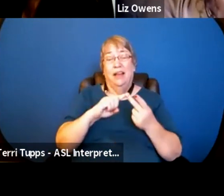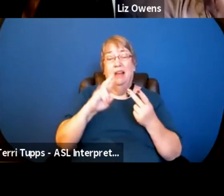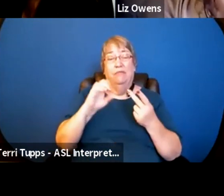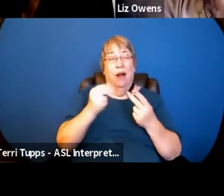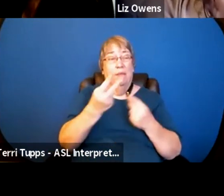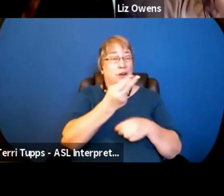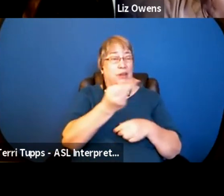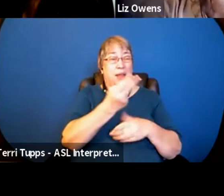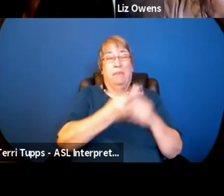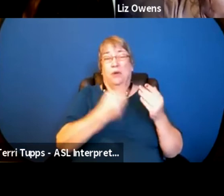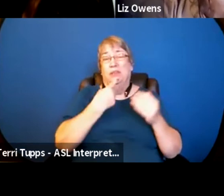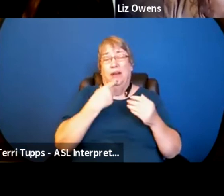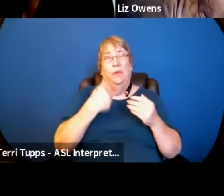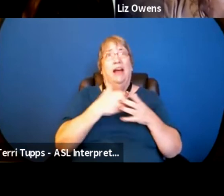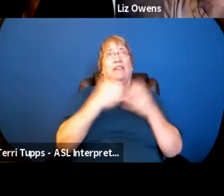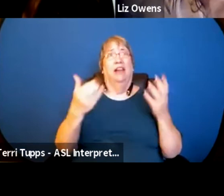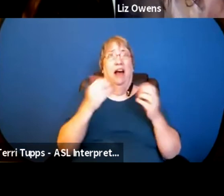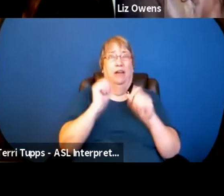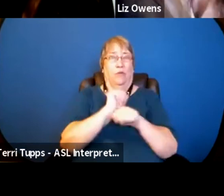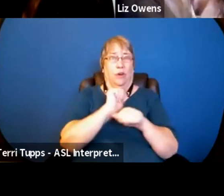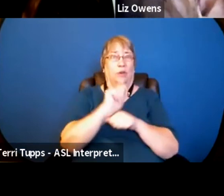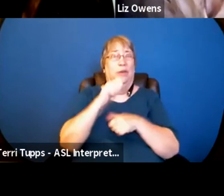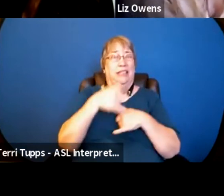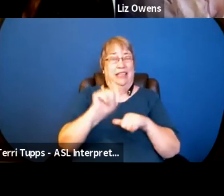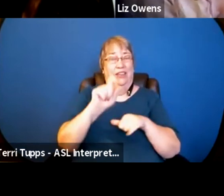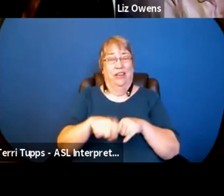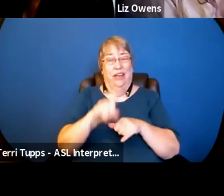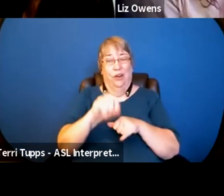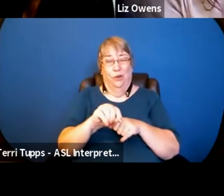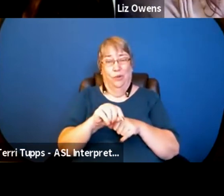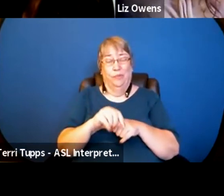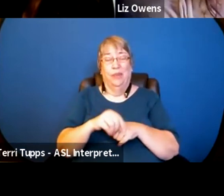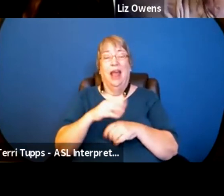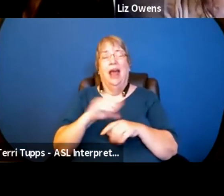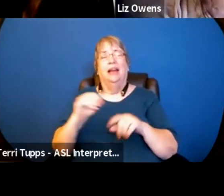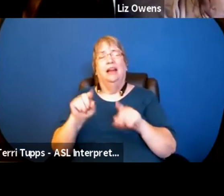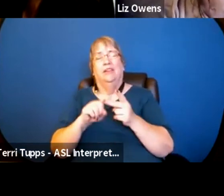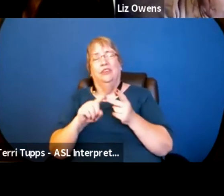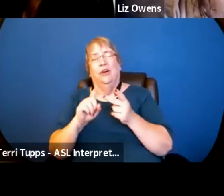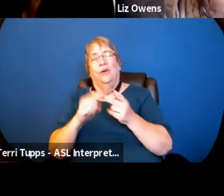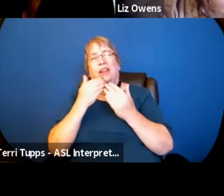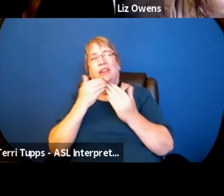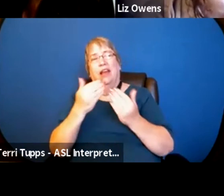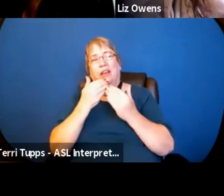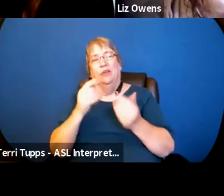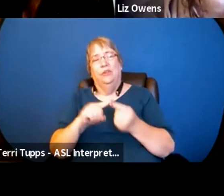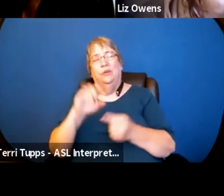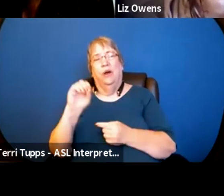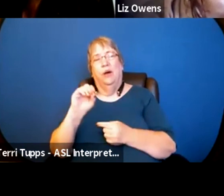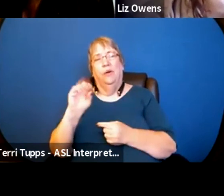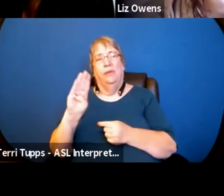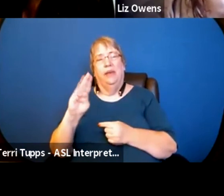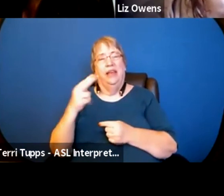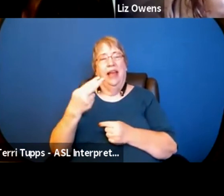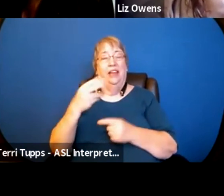to lose sight of that. And then my last comment is I just wanted to thank OBH and the team in particular